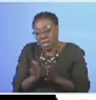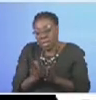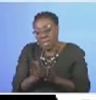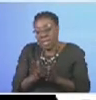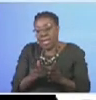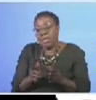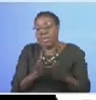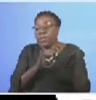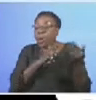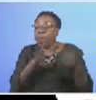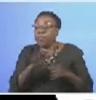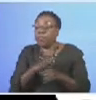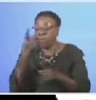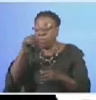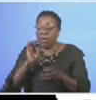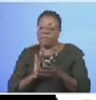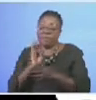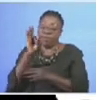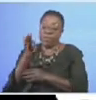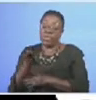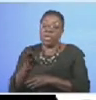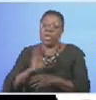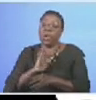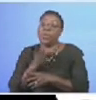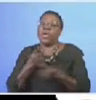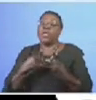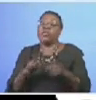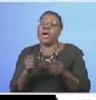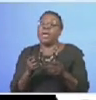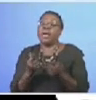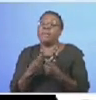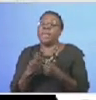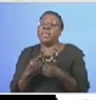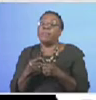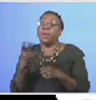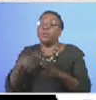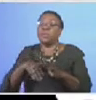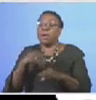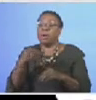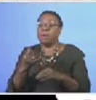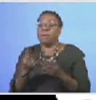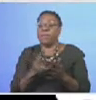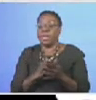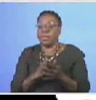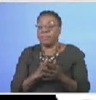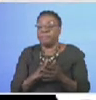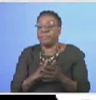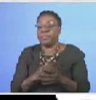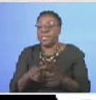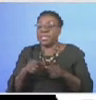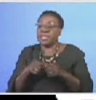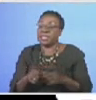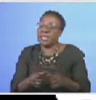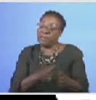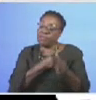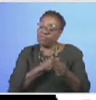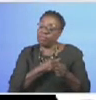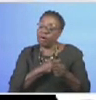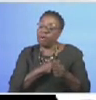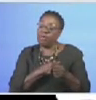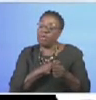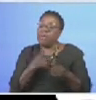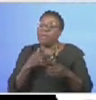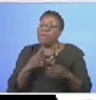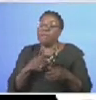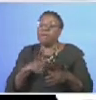optimistic about the future, and we're going to try and make the most out of it. The local proprietor still has strong confidence in the